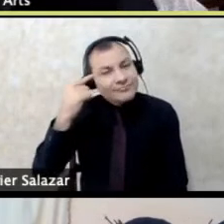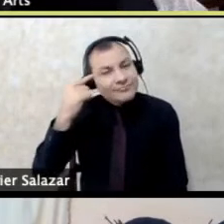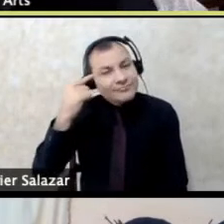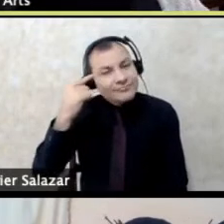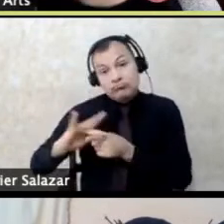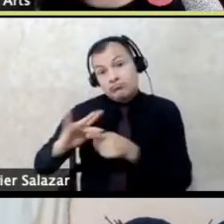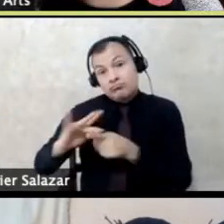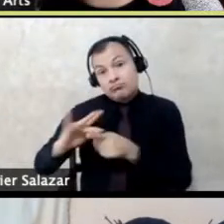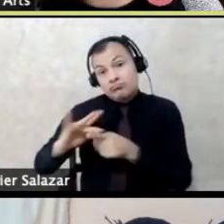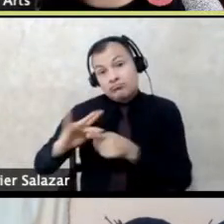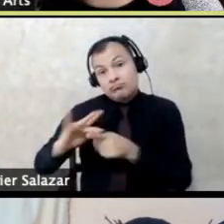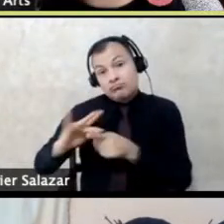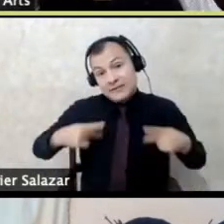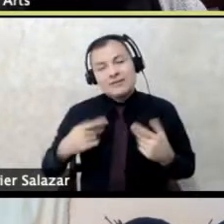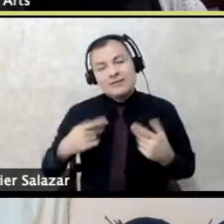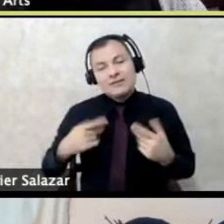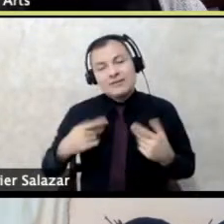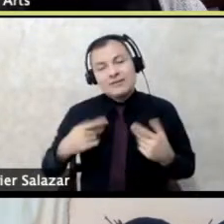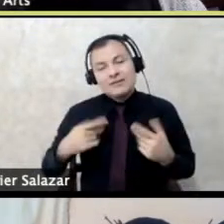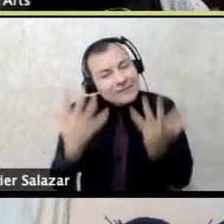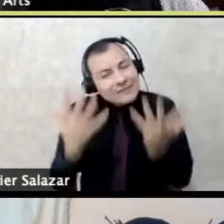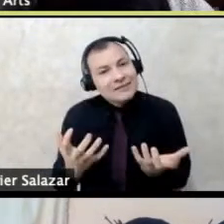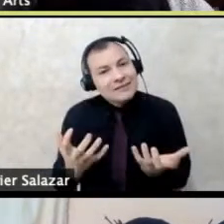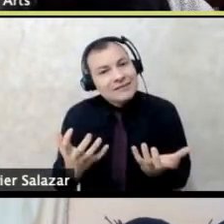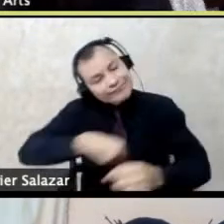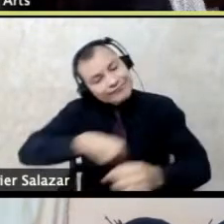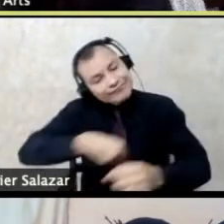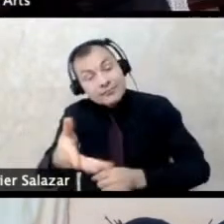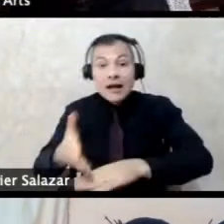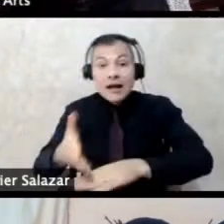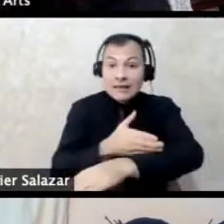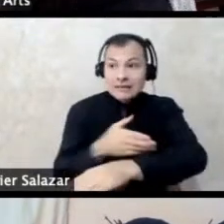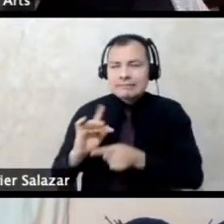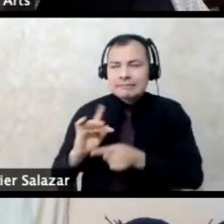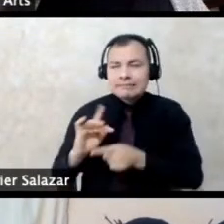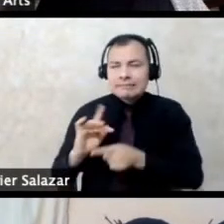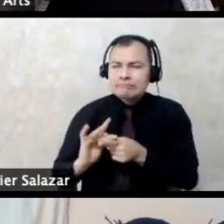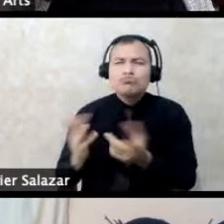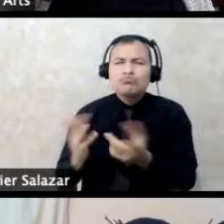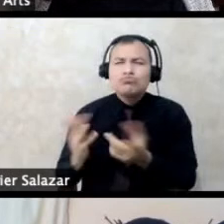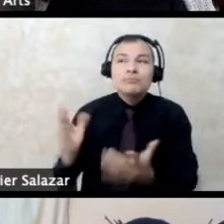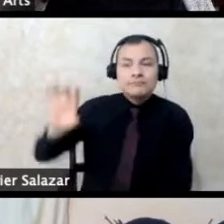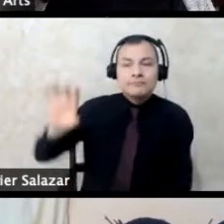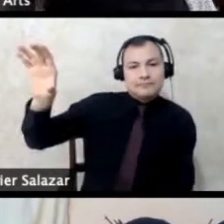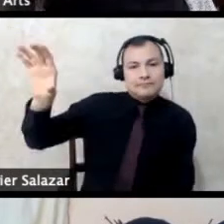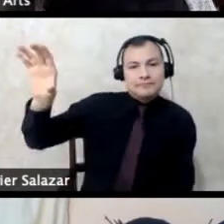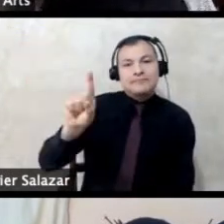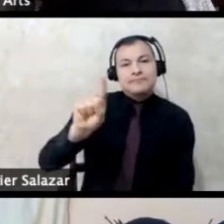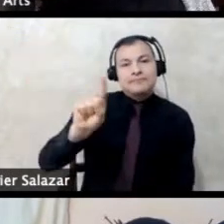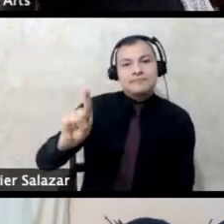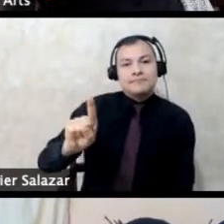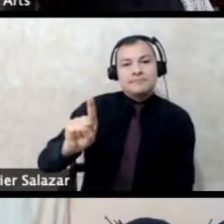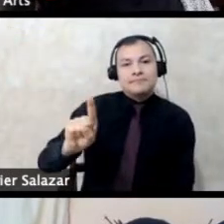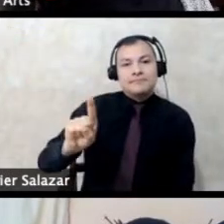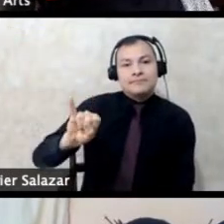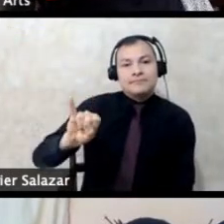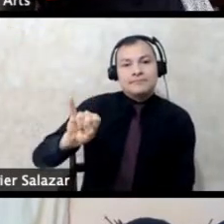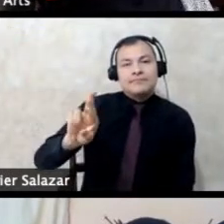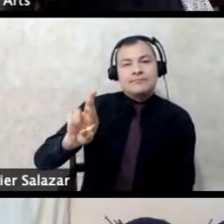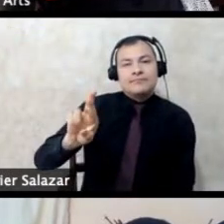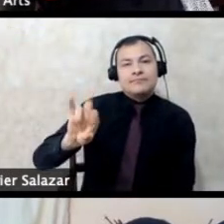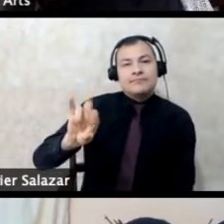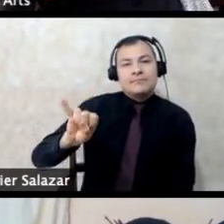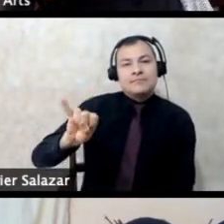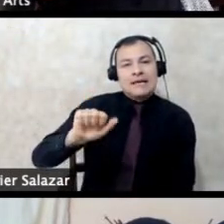Siria. So we started in Damascus working with kids who were displaced,